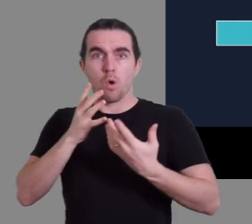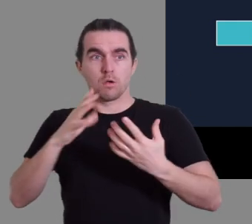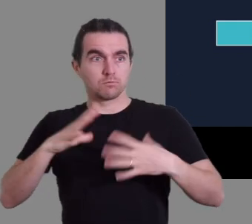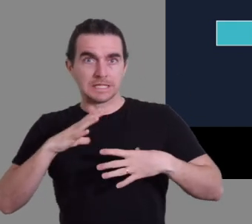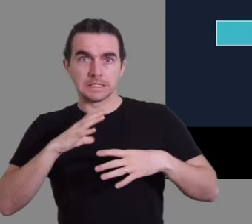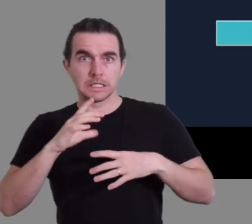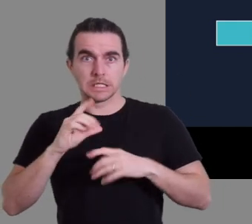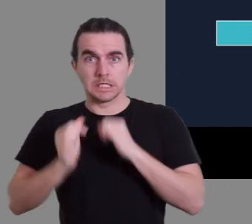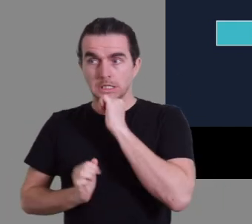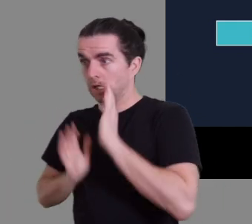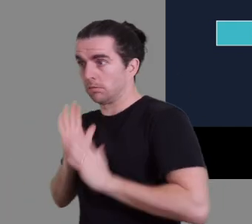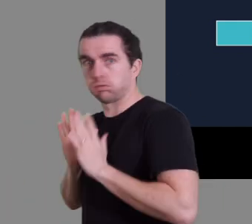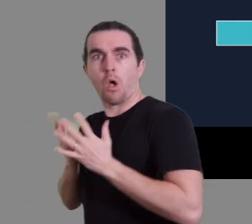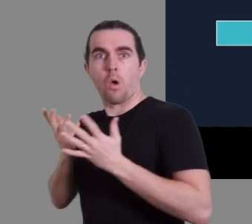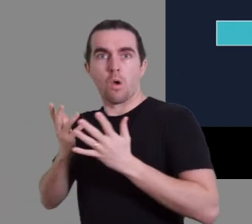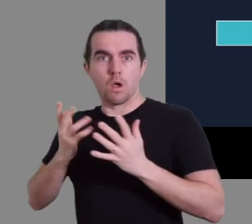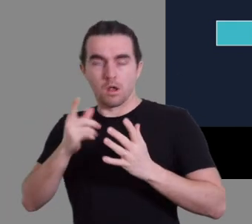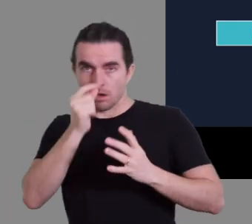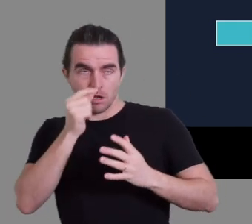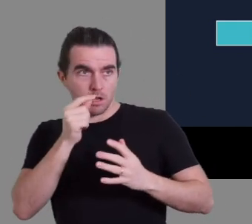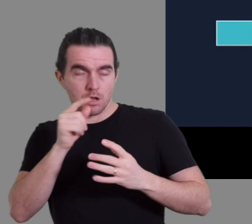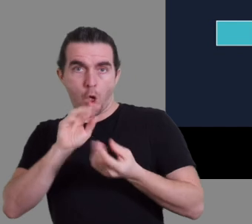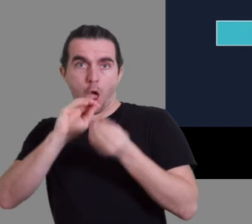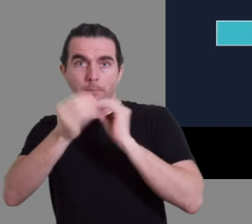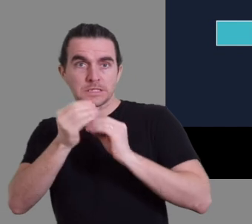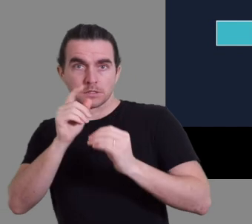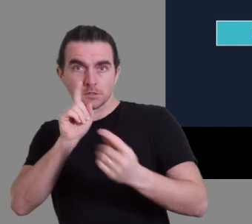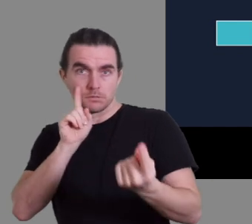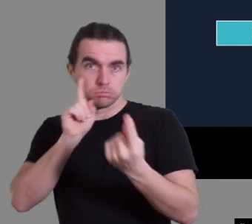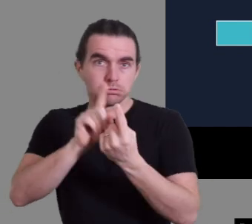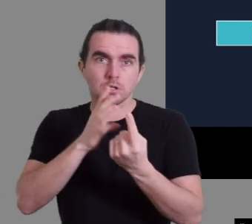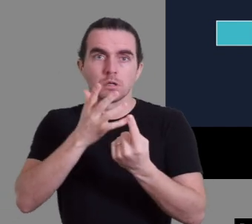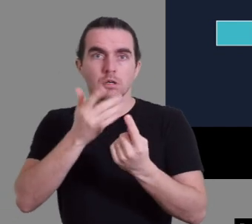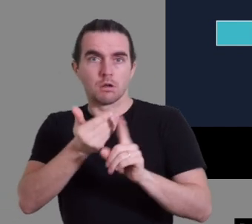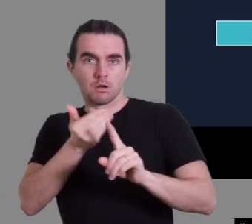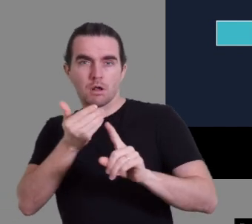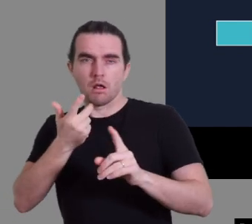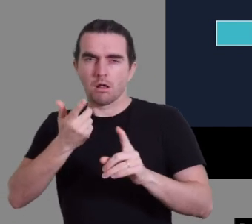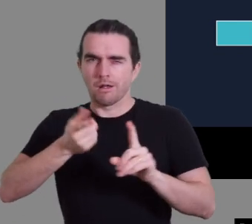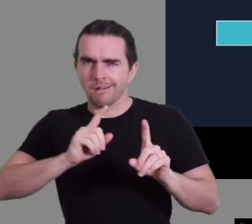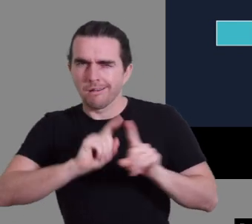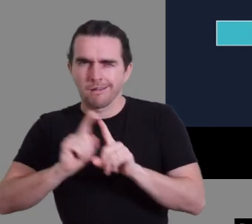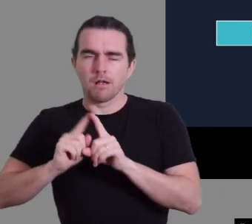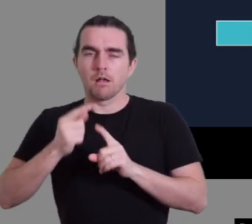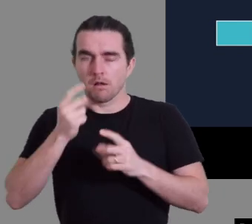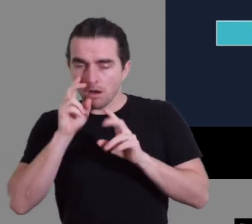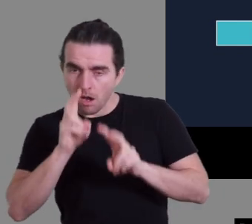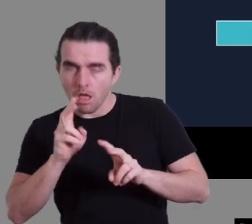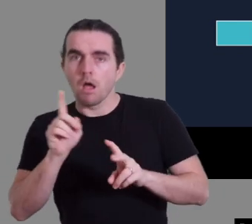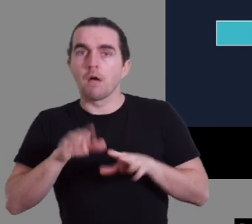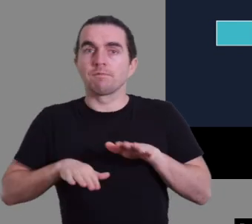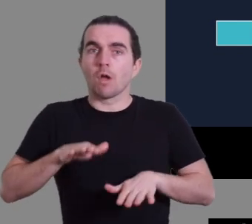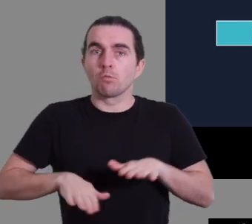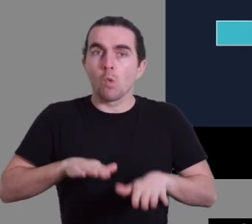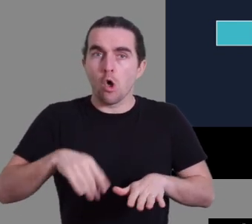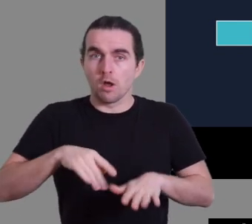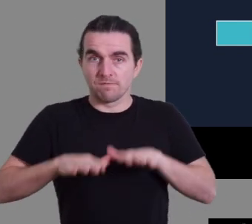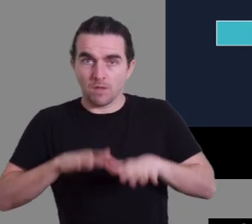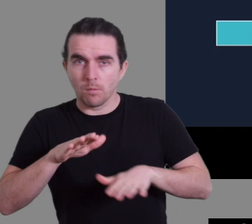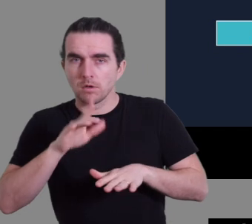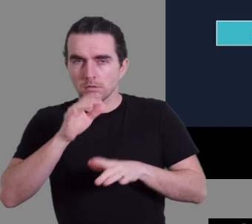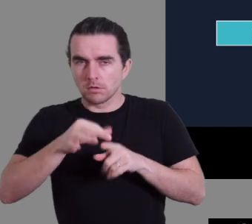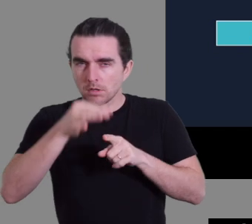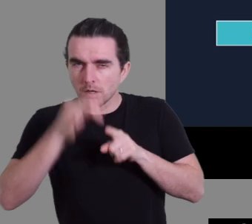forward. It might be opposite movements, come short to go long. And then we're looking at all the footwork and all